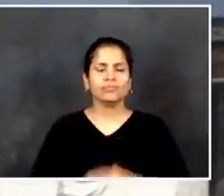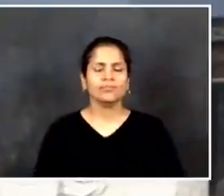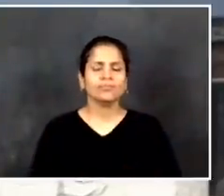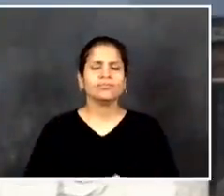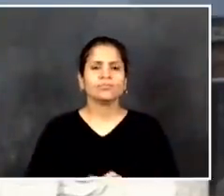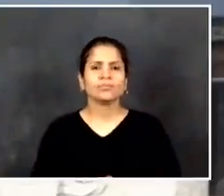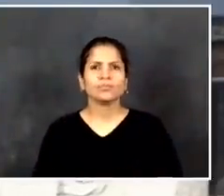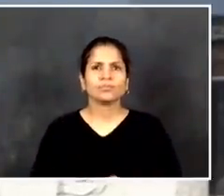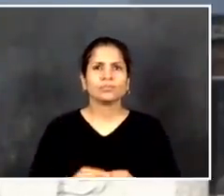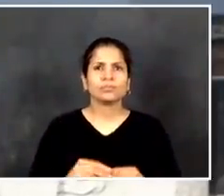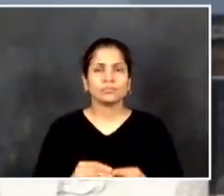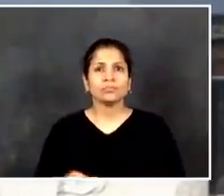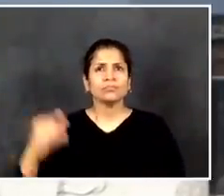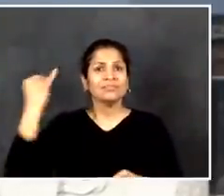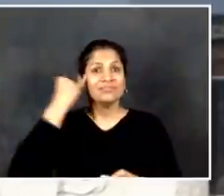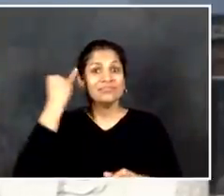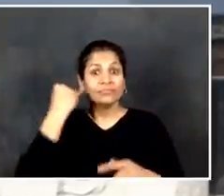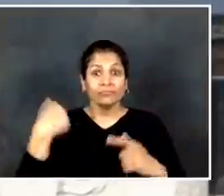to expand that further.